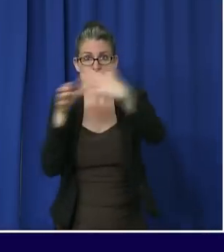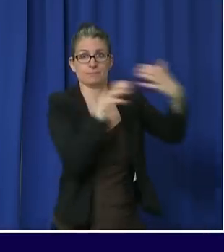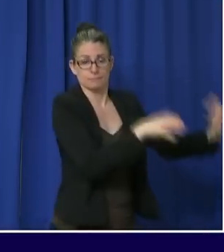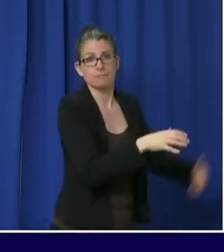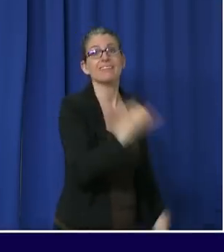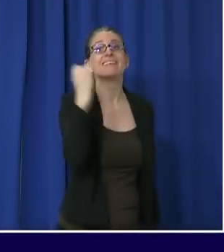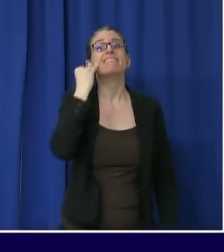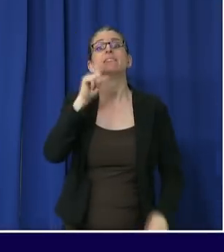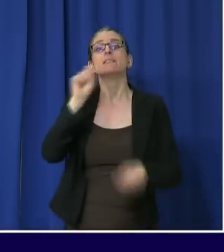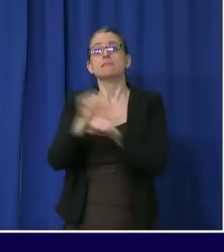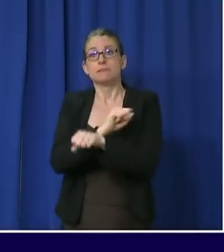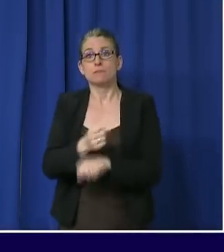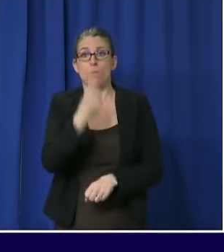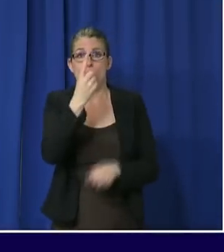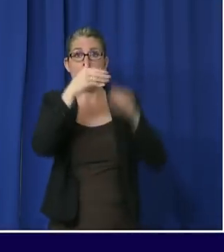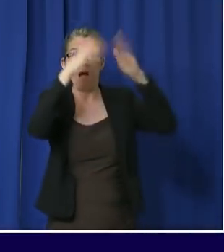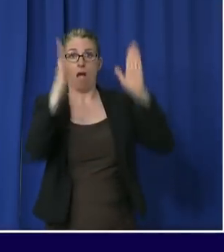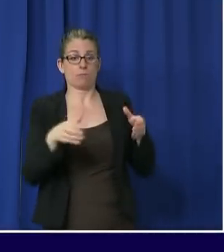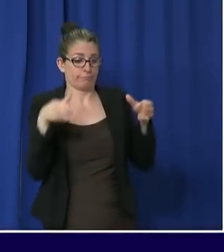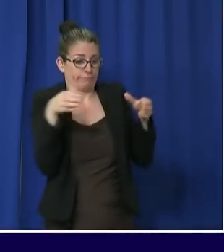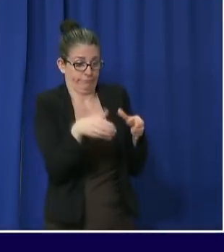of that nature.